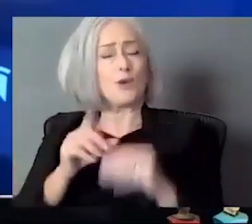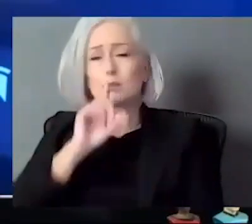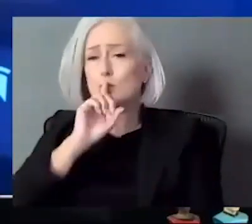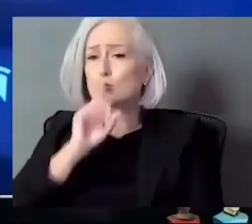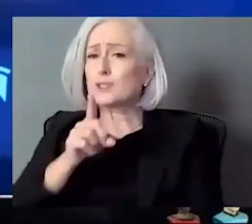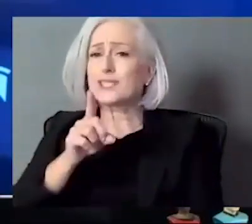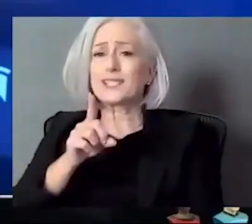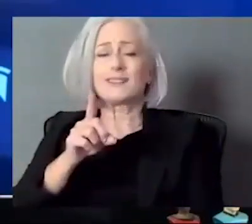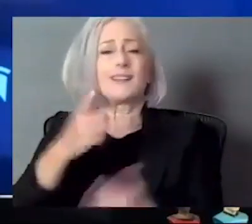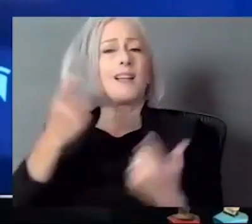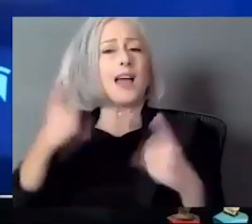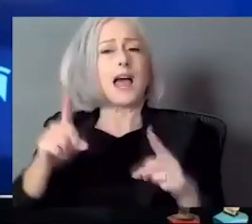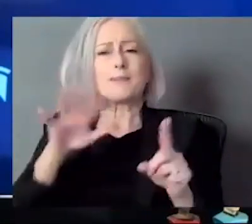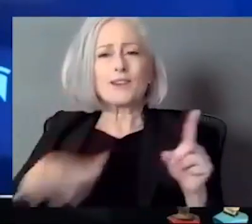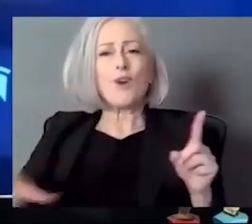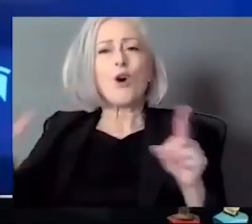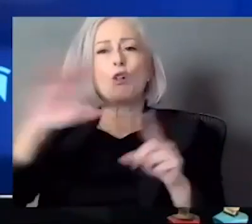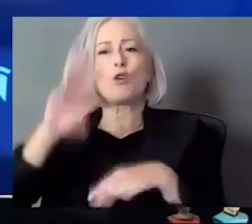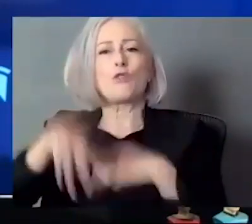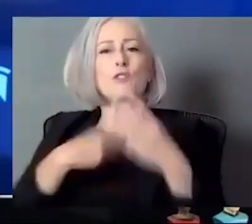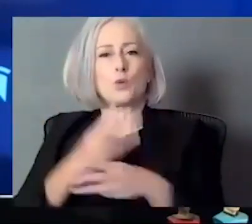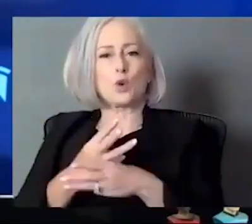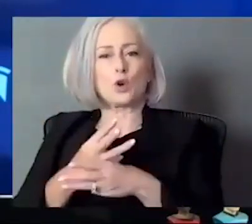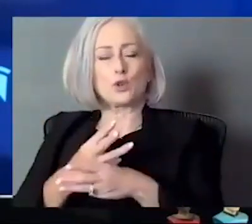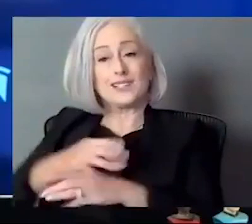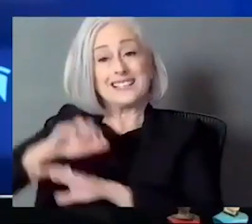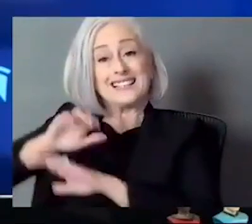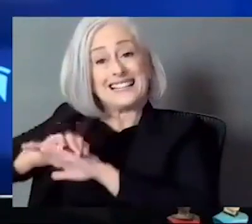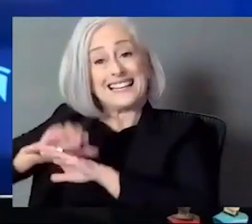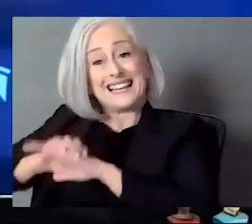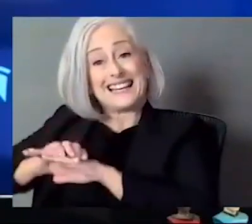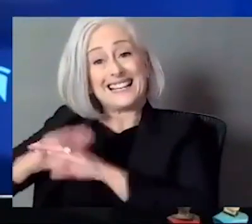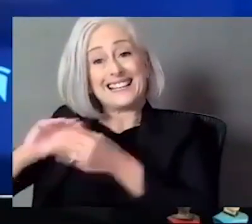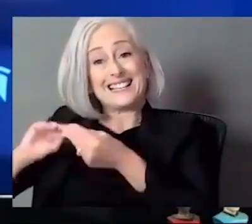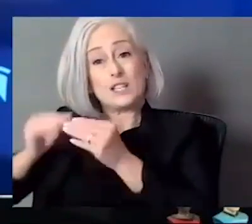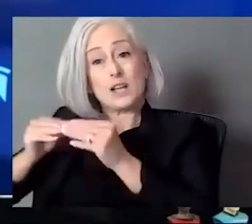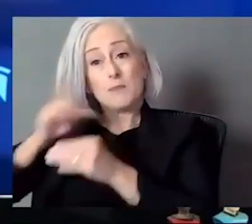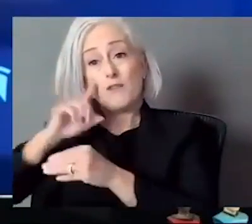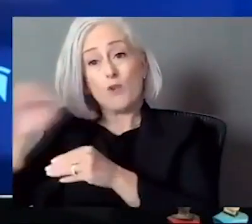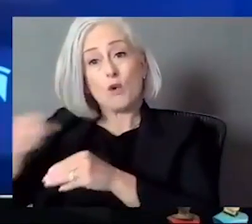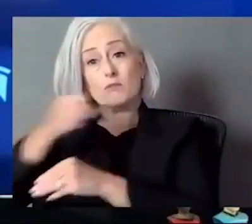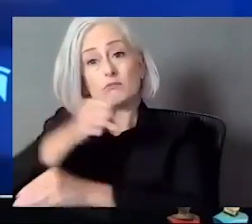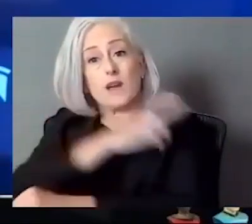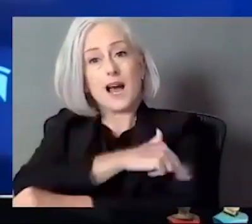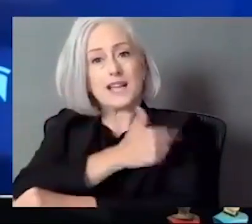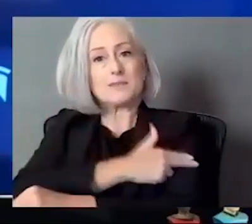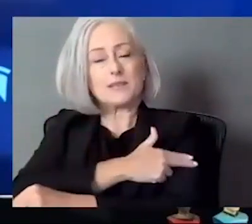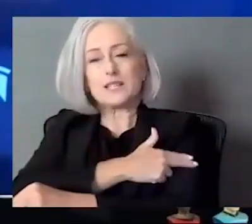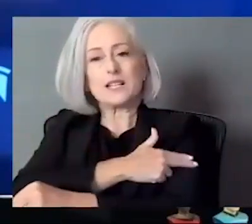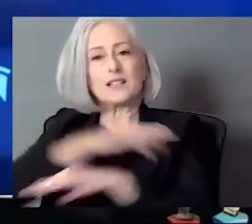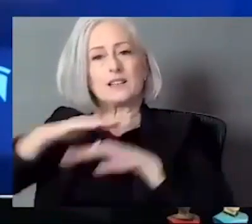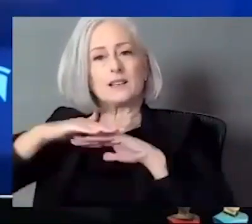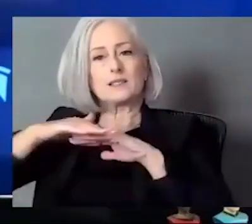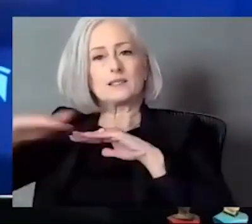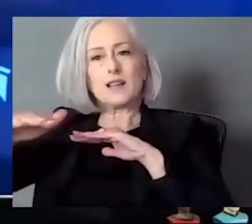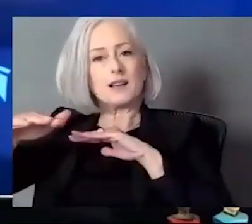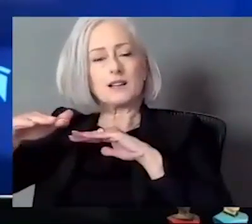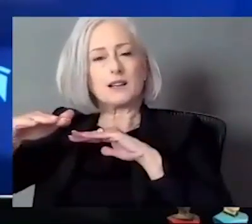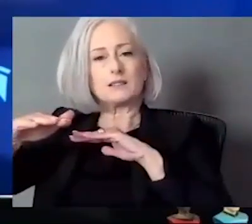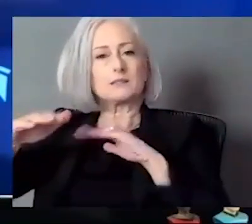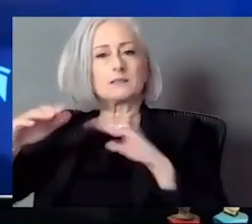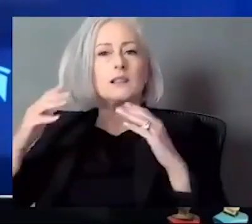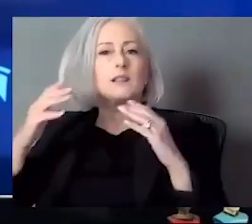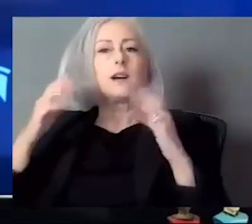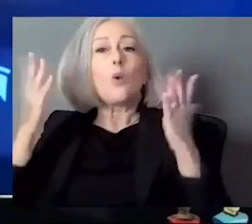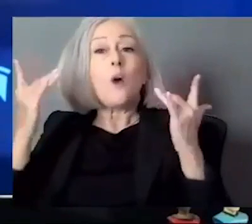As I said earlier, England's the numbers of hospitalizations aren't really up overall because they got a lot of folks vaccinated. You go to other areas of Europe and